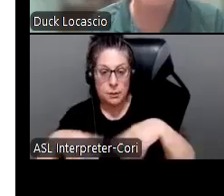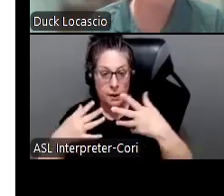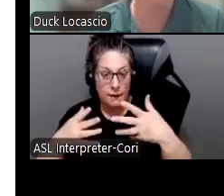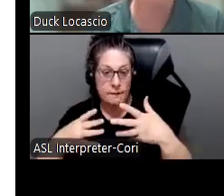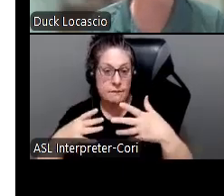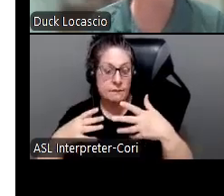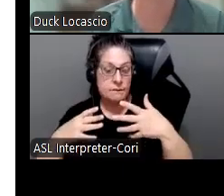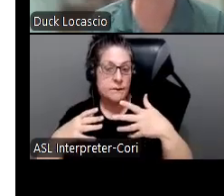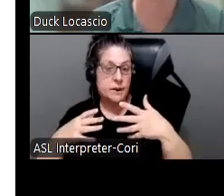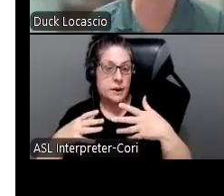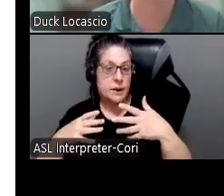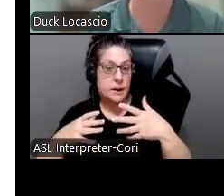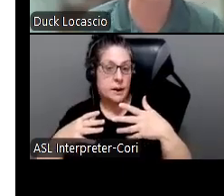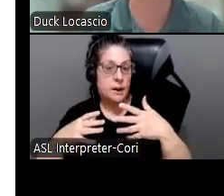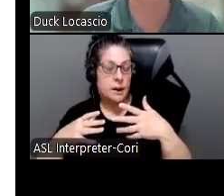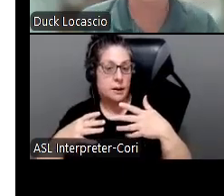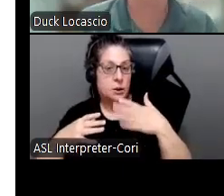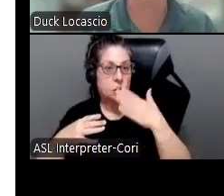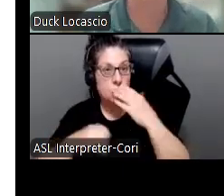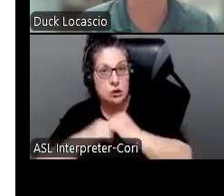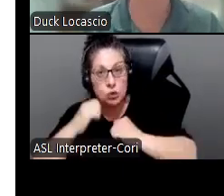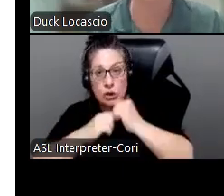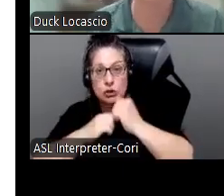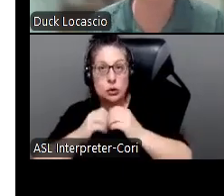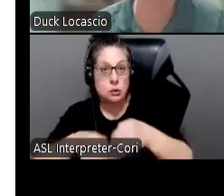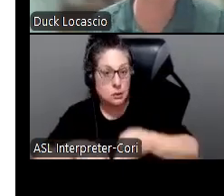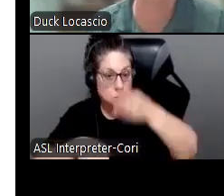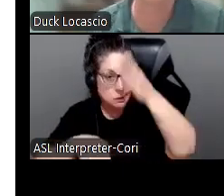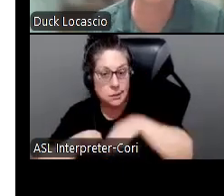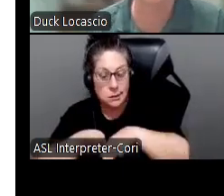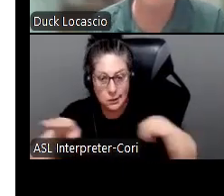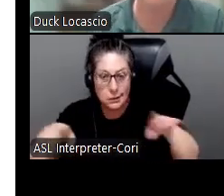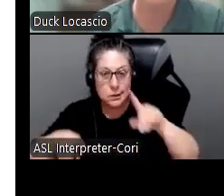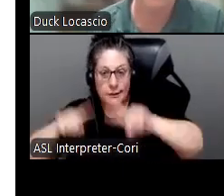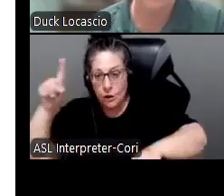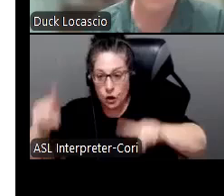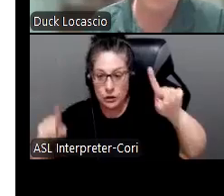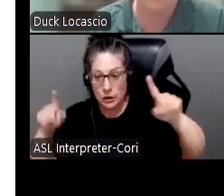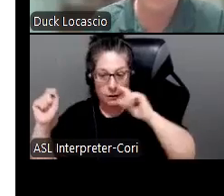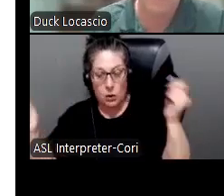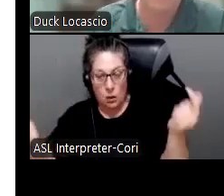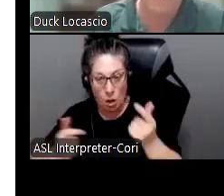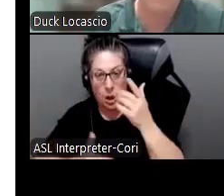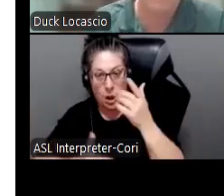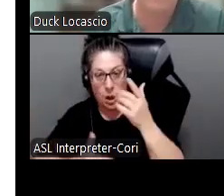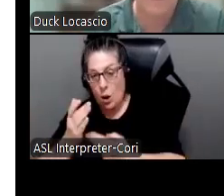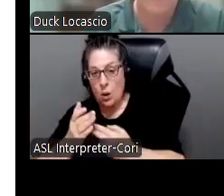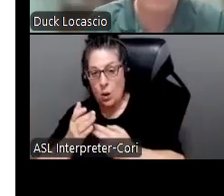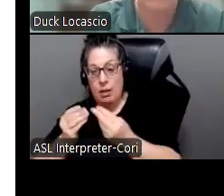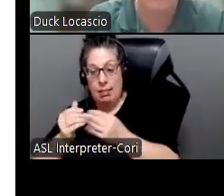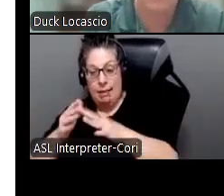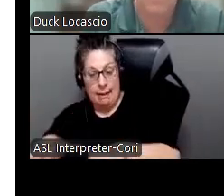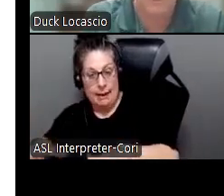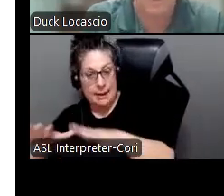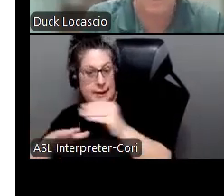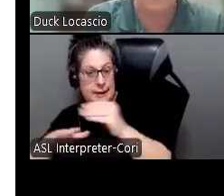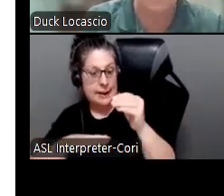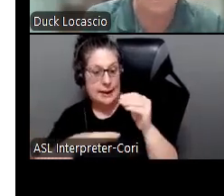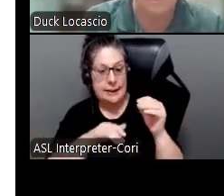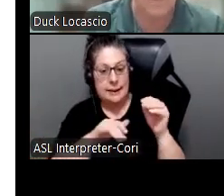and horizontal structure, just a lot of structural diversity across both landscape and stand level.